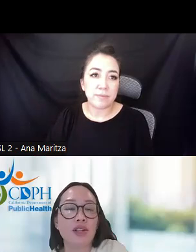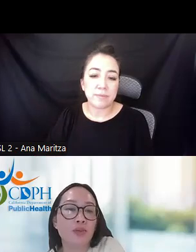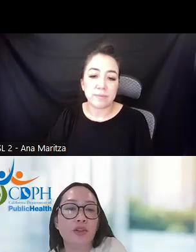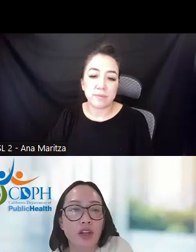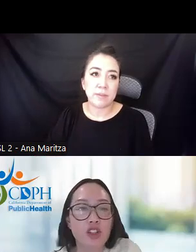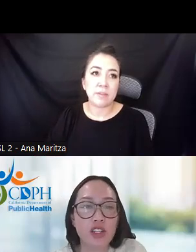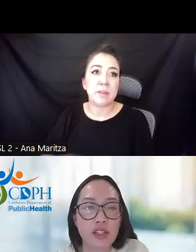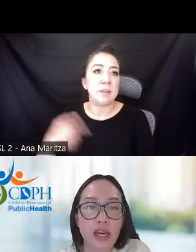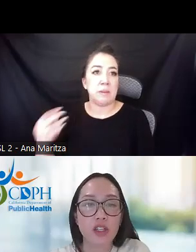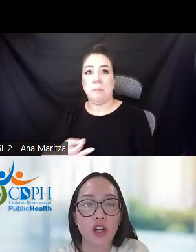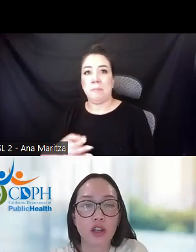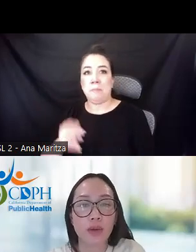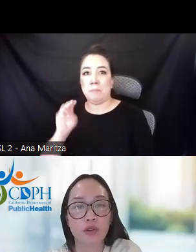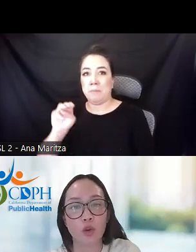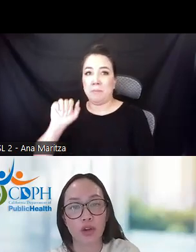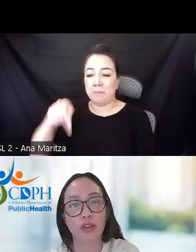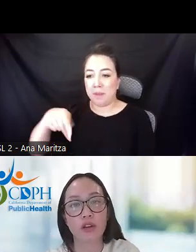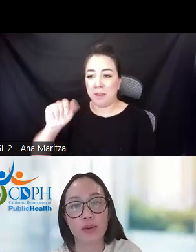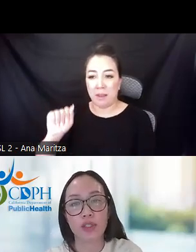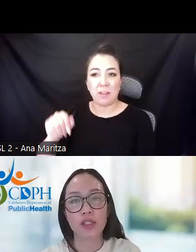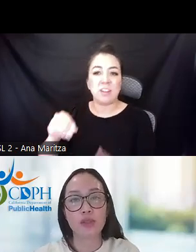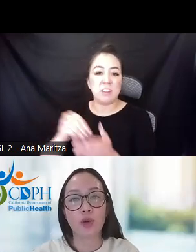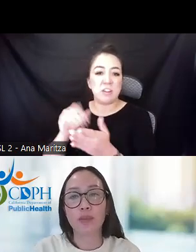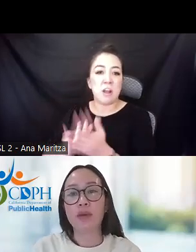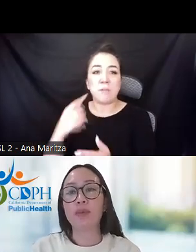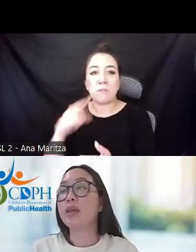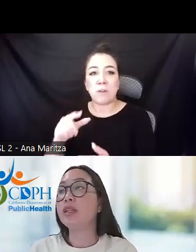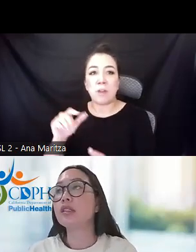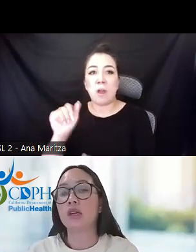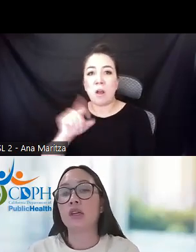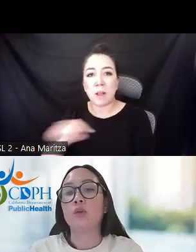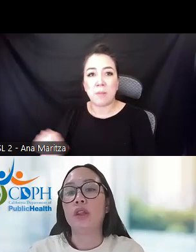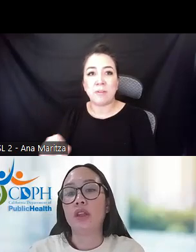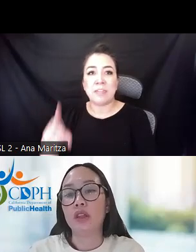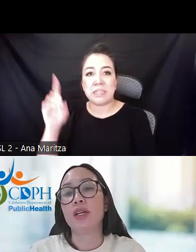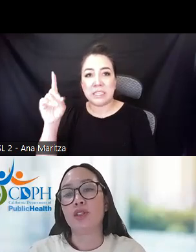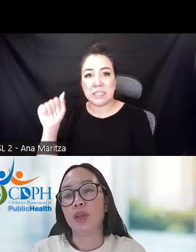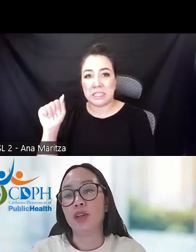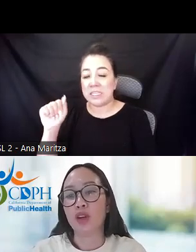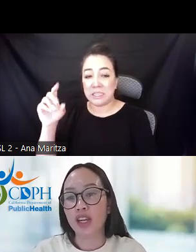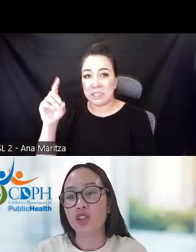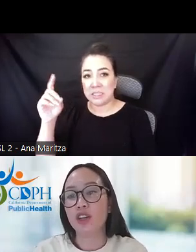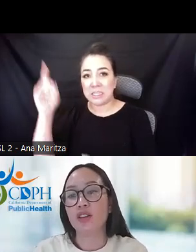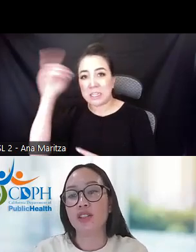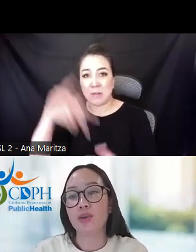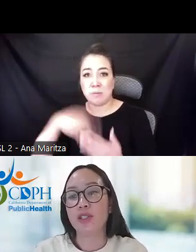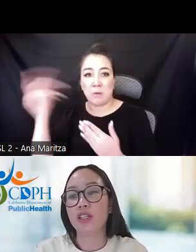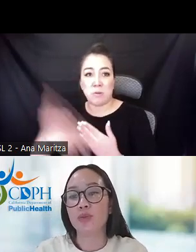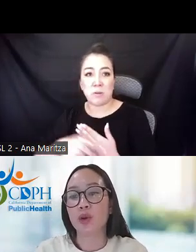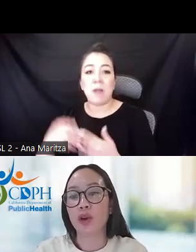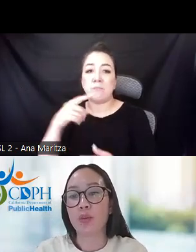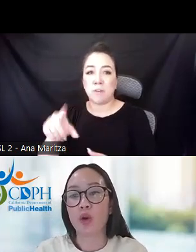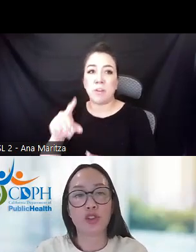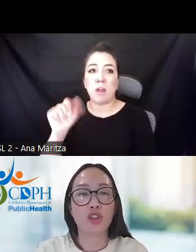The Master Plan for Aging is a guiding document for the work that the Alzheimer's Disease Program implements. Within the Master Plan for Aging, the Alzheimer's